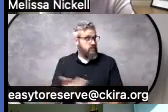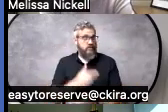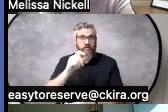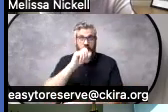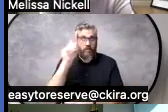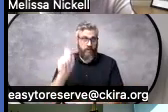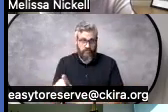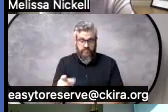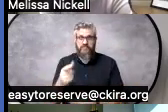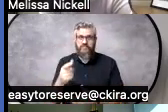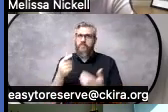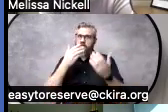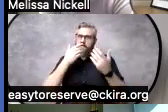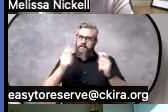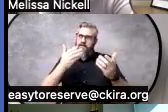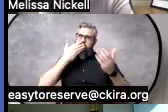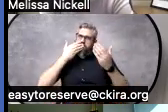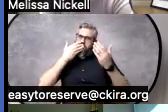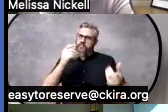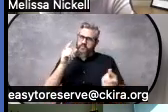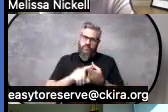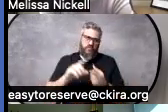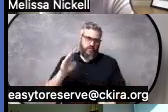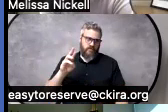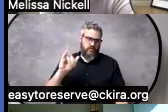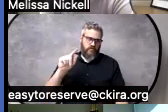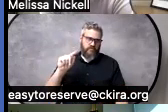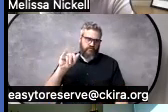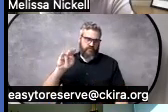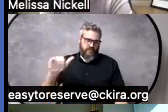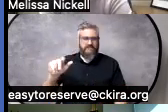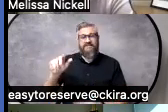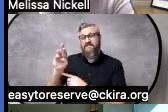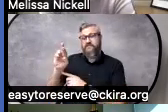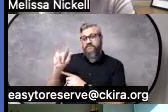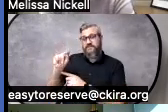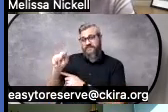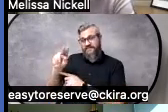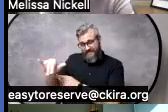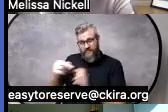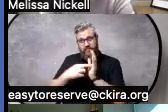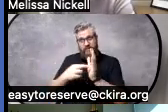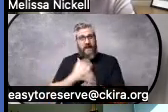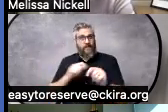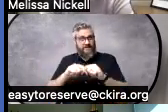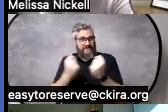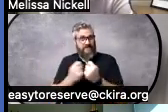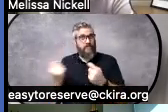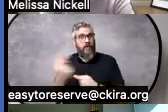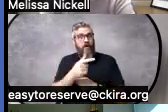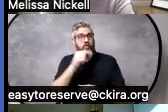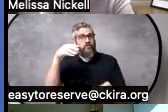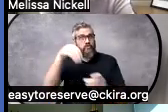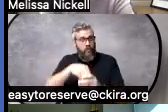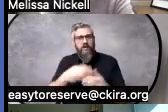extend a big thank you to Brittany on behalf of our team, and thank you to all the guests who joined us today. We look forward to hopefully connecting